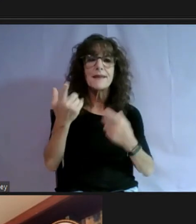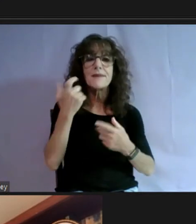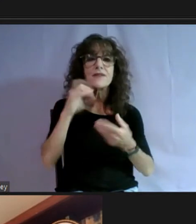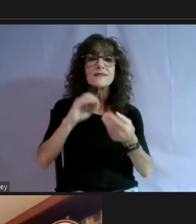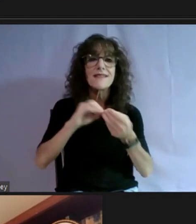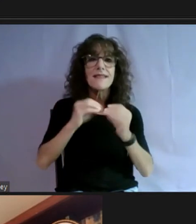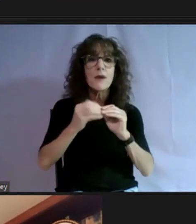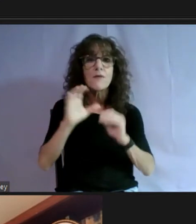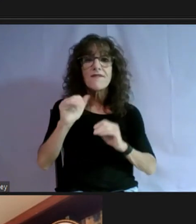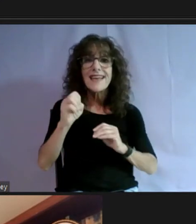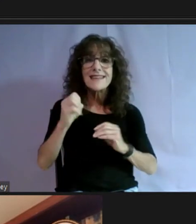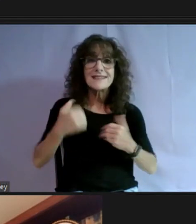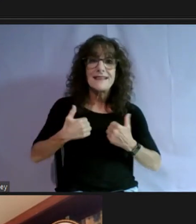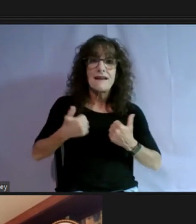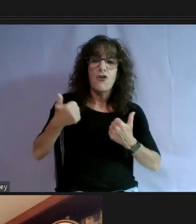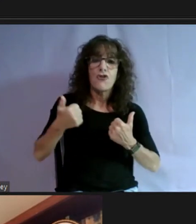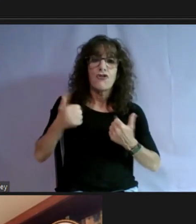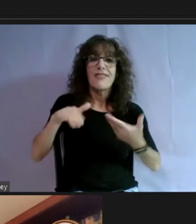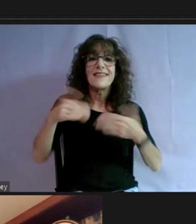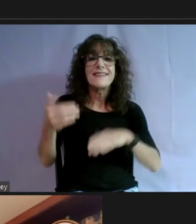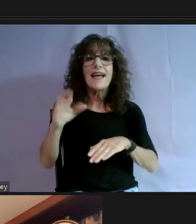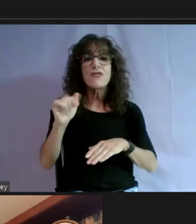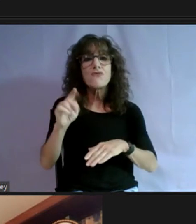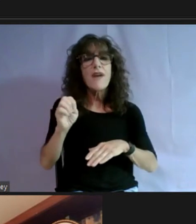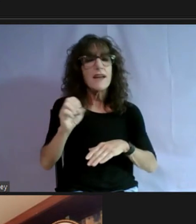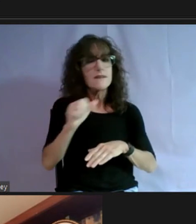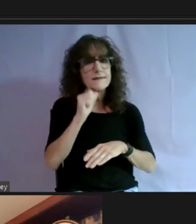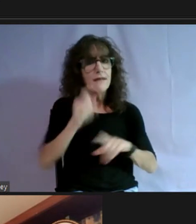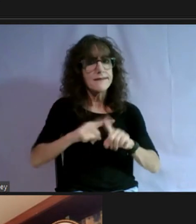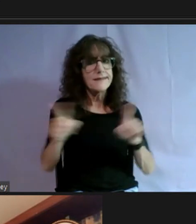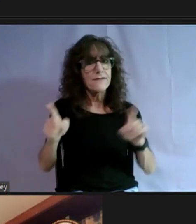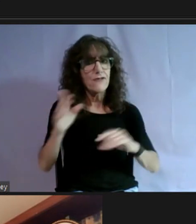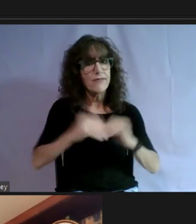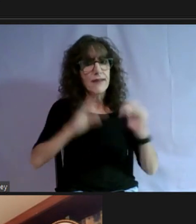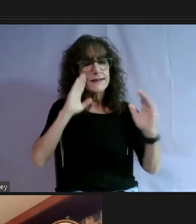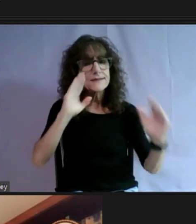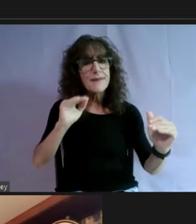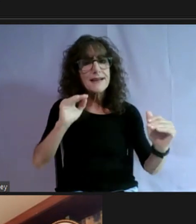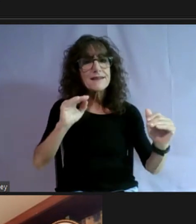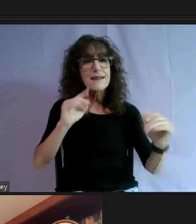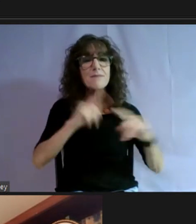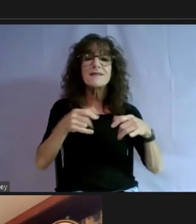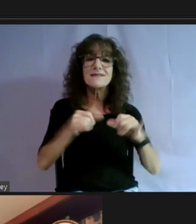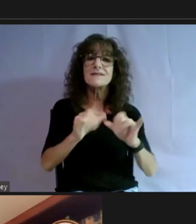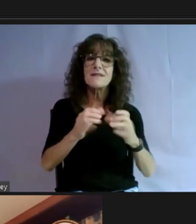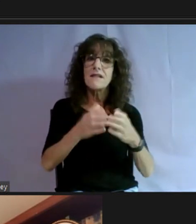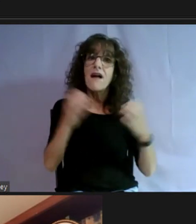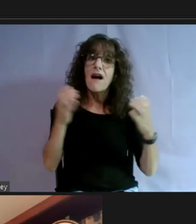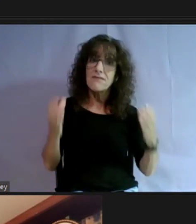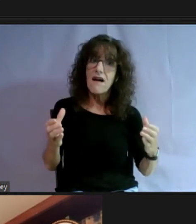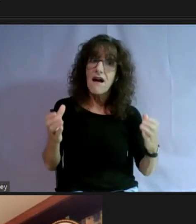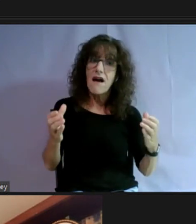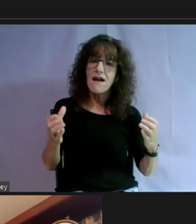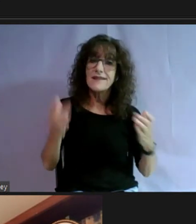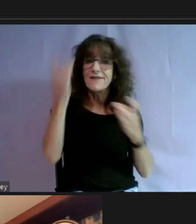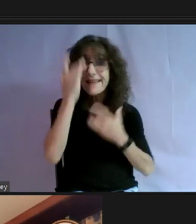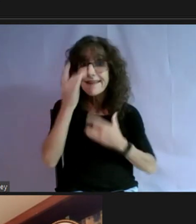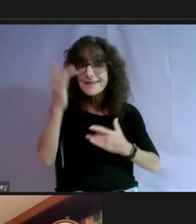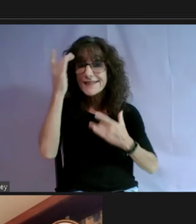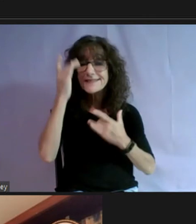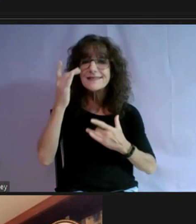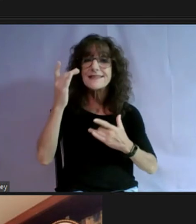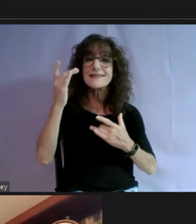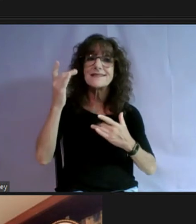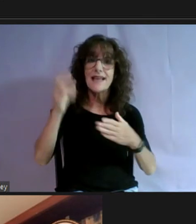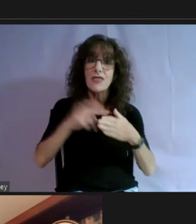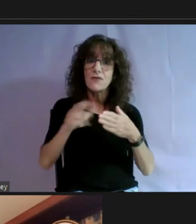are younger, the death rate isn't different than what we would expect, but that's still a lot of the illnesses and the consequences